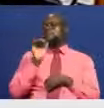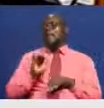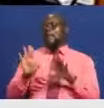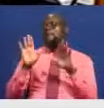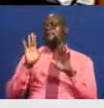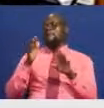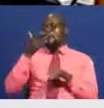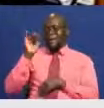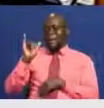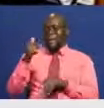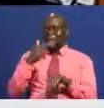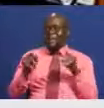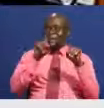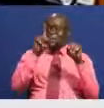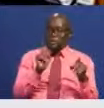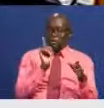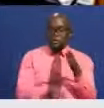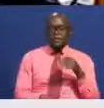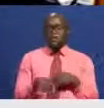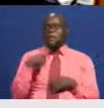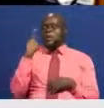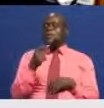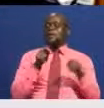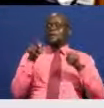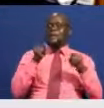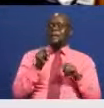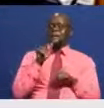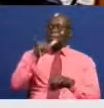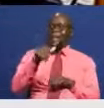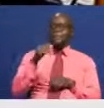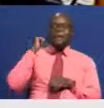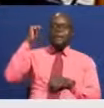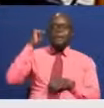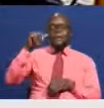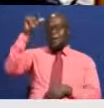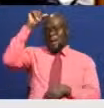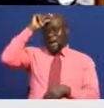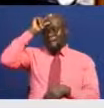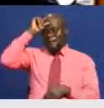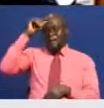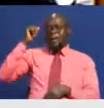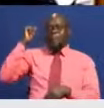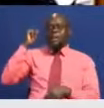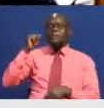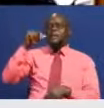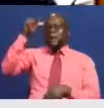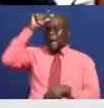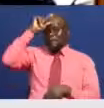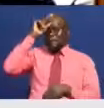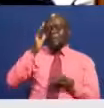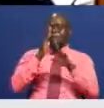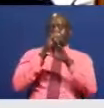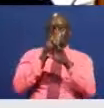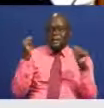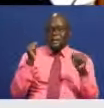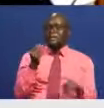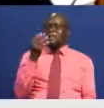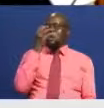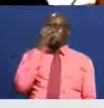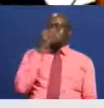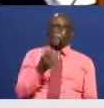forget about it. But the question is, who is managing the political government of President